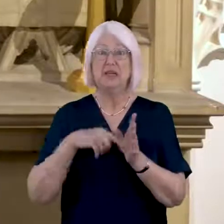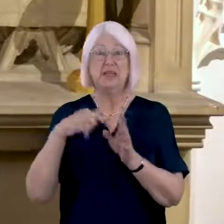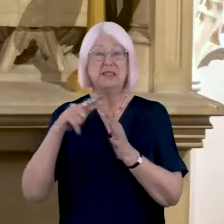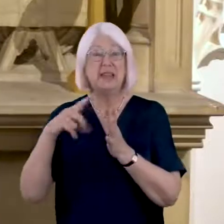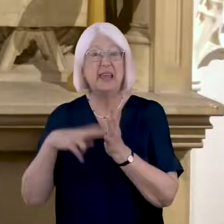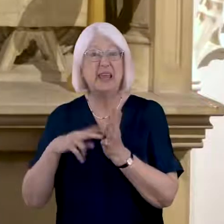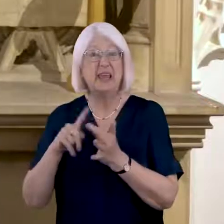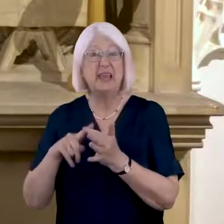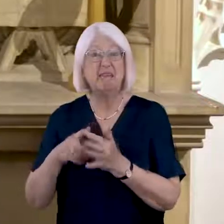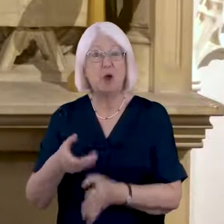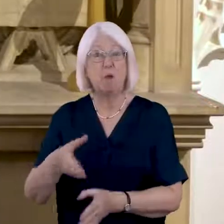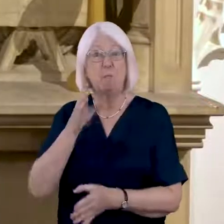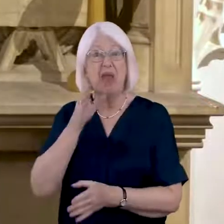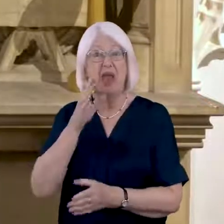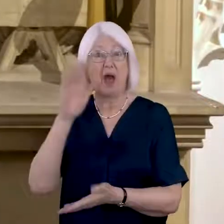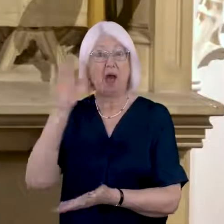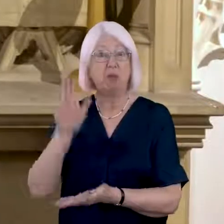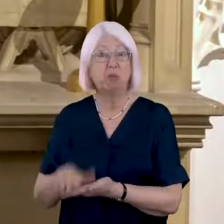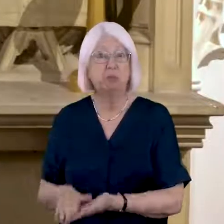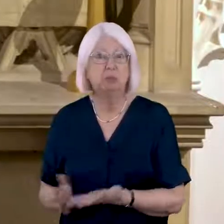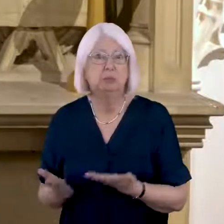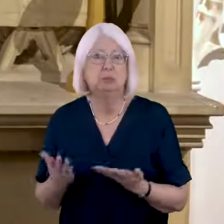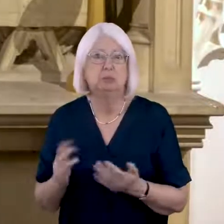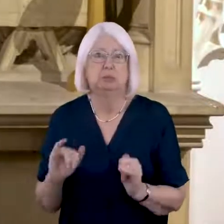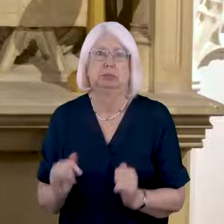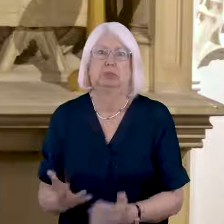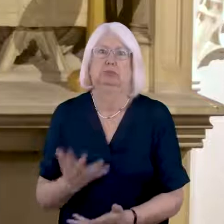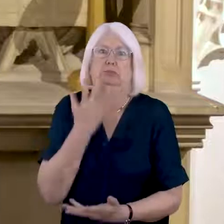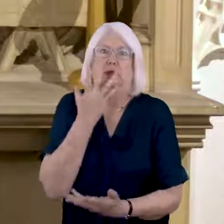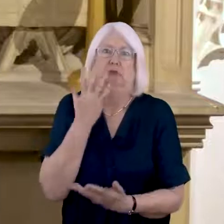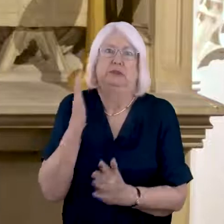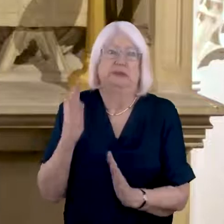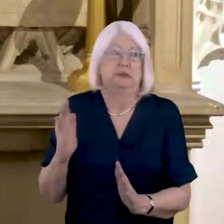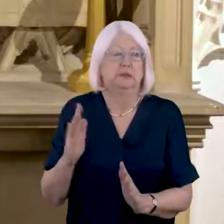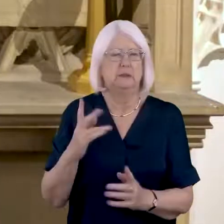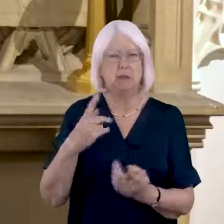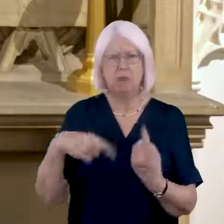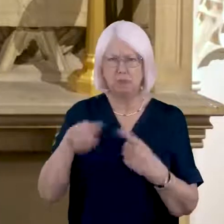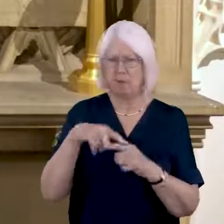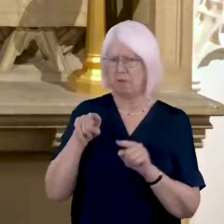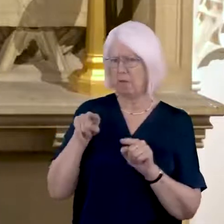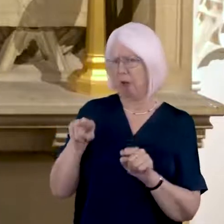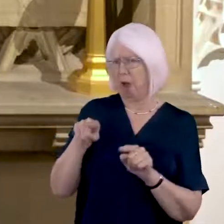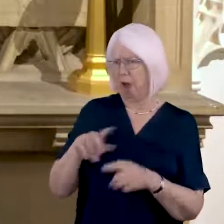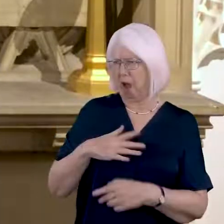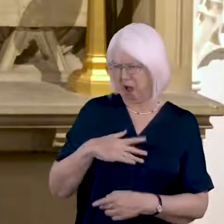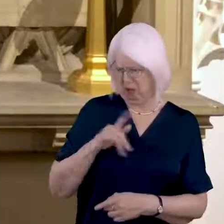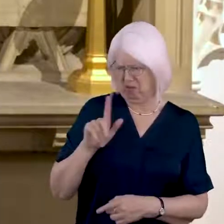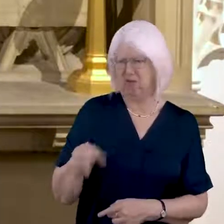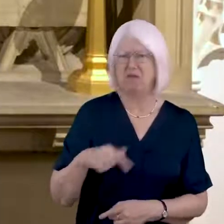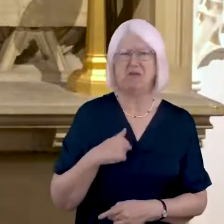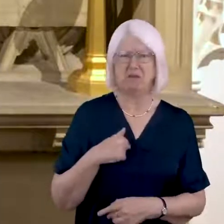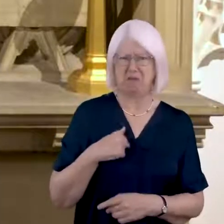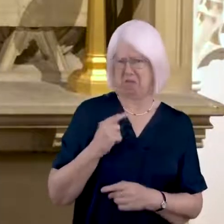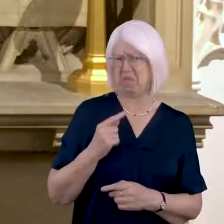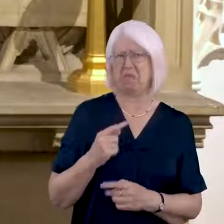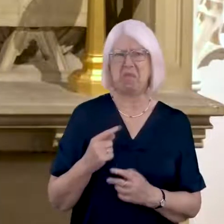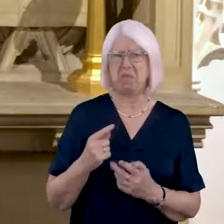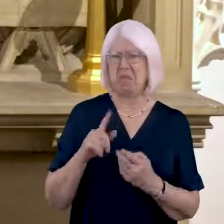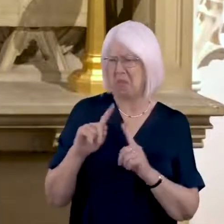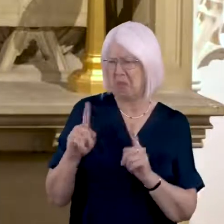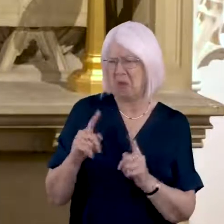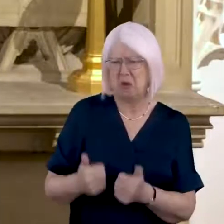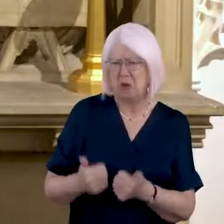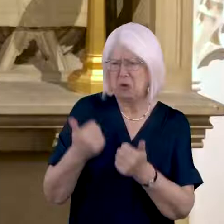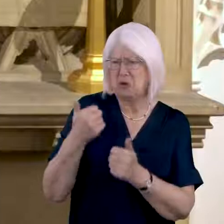Eve. This would have cast doubt on the ability of the bridegroom to provide for his family and would have been seen as not